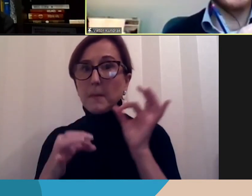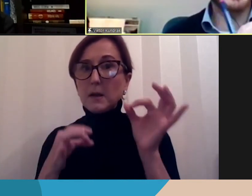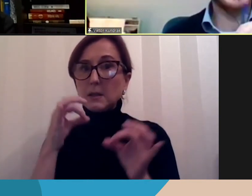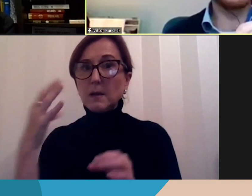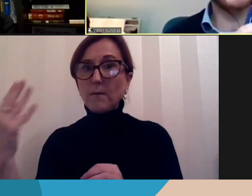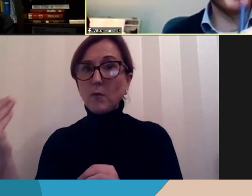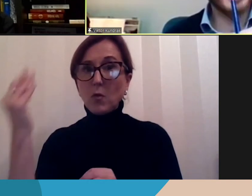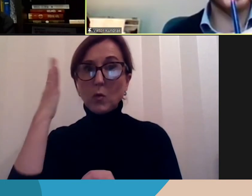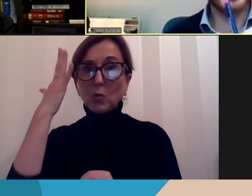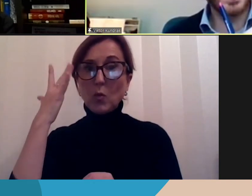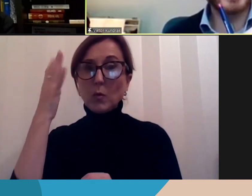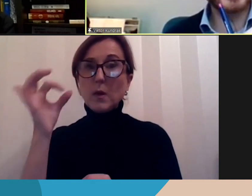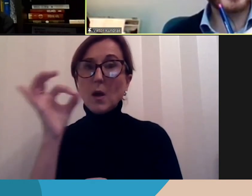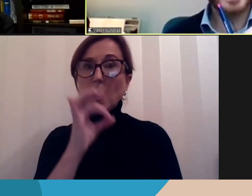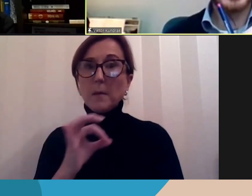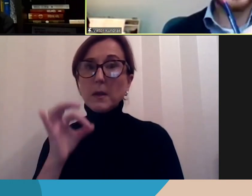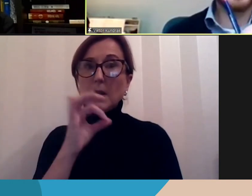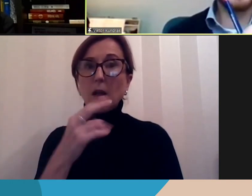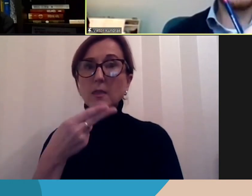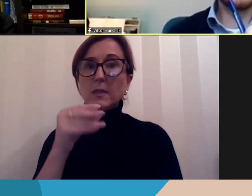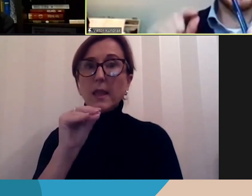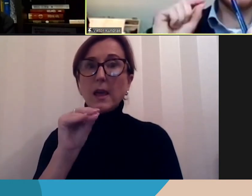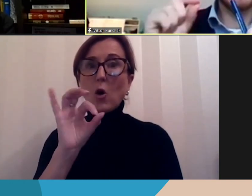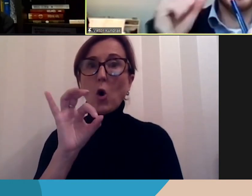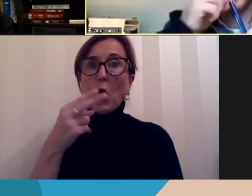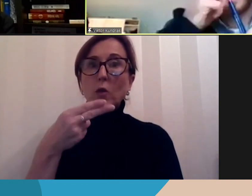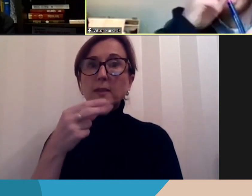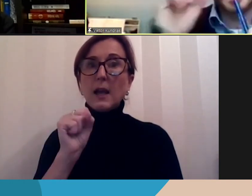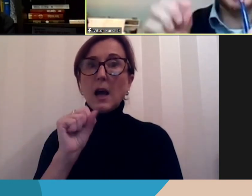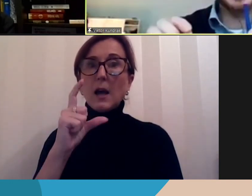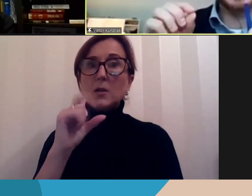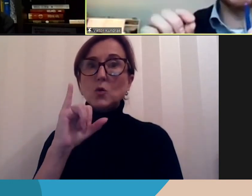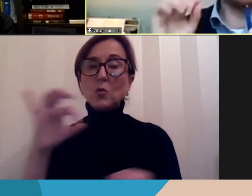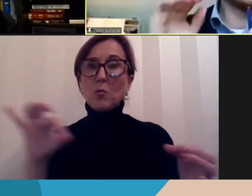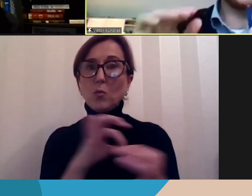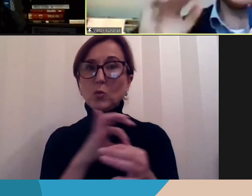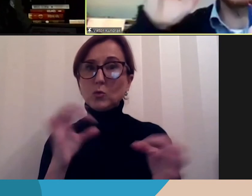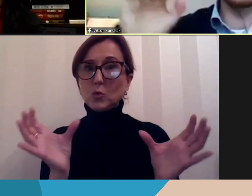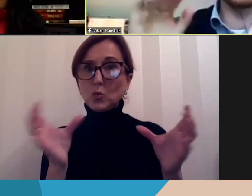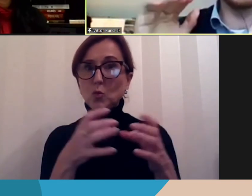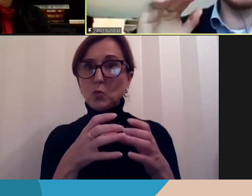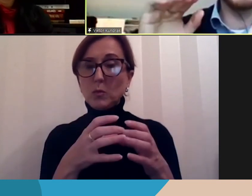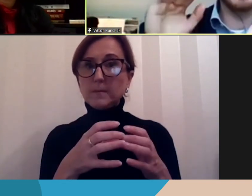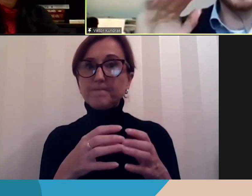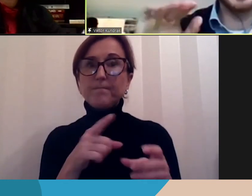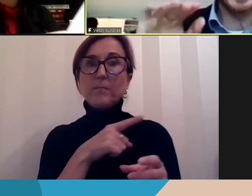some 4,000 hateful comments on his wall. The criminal justice system,